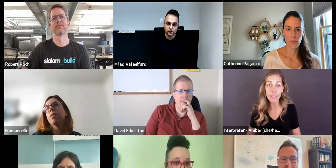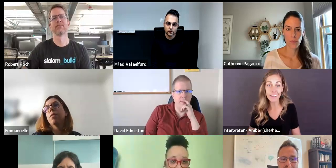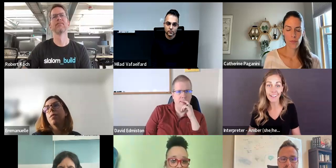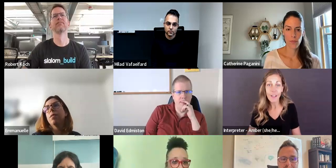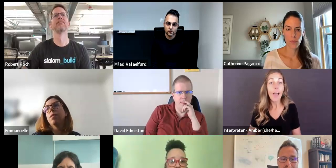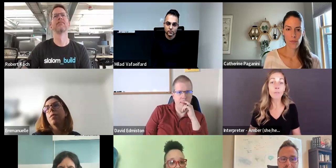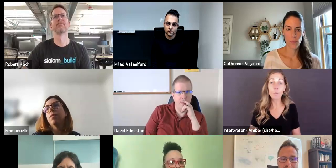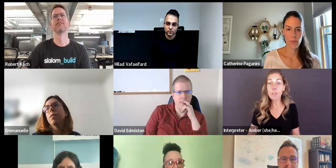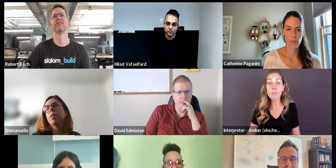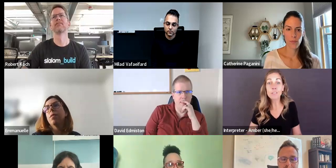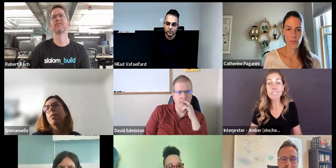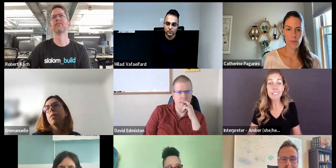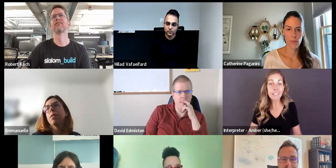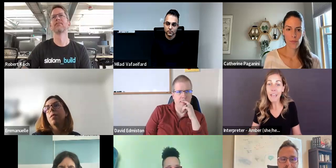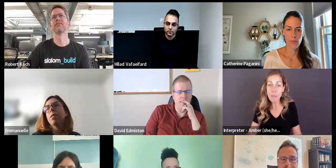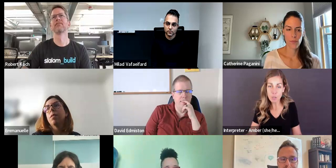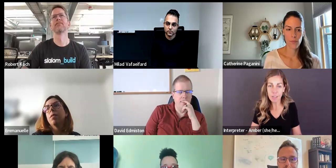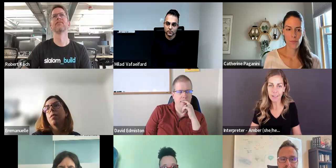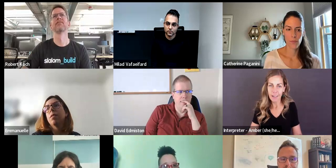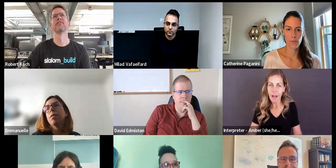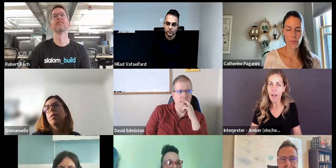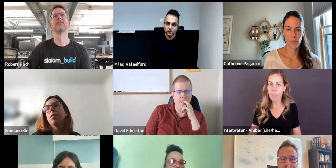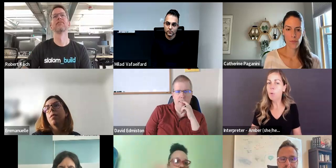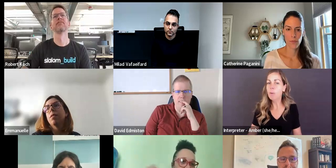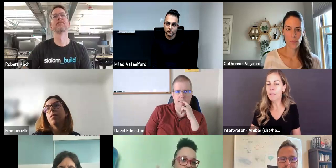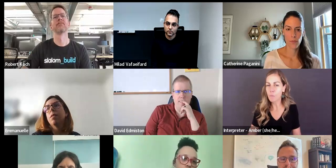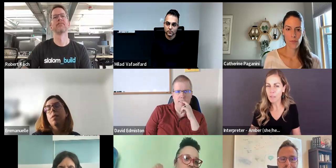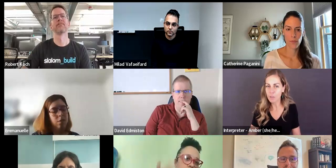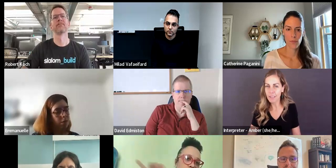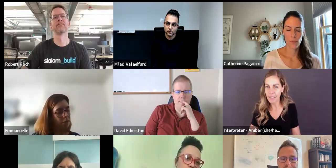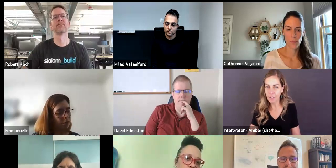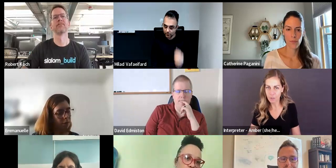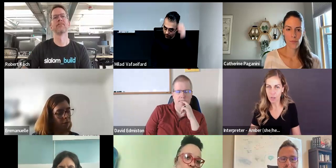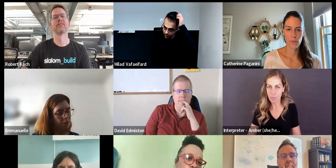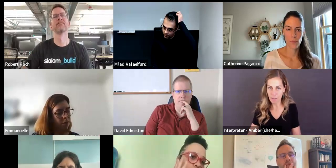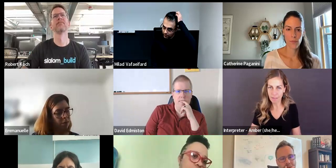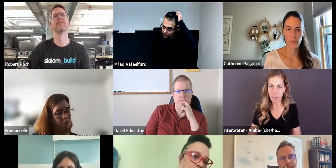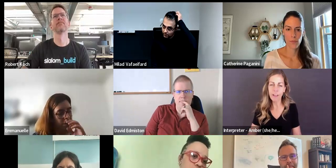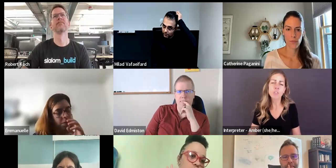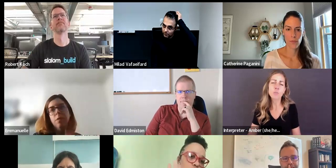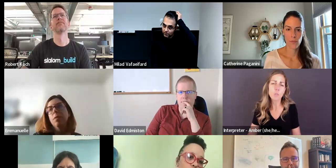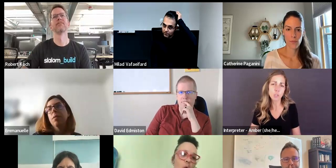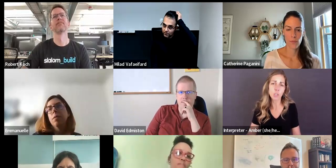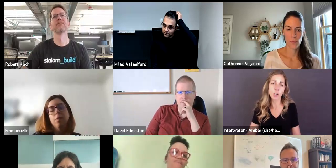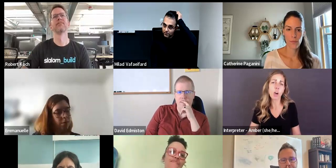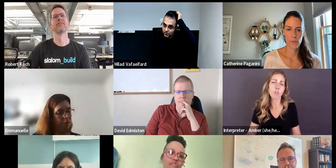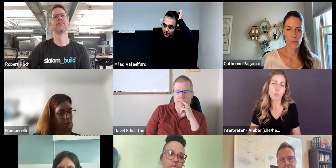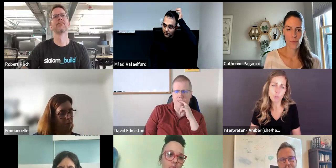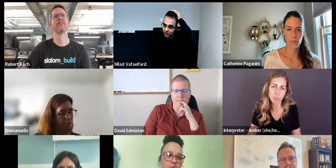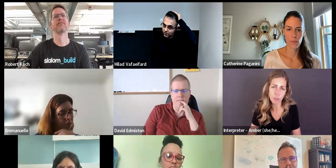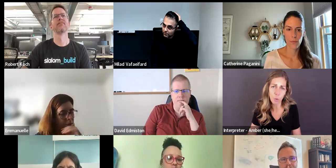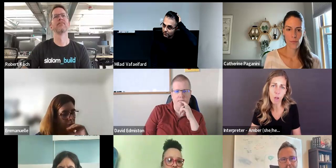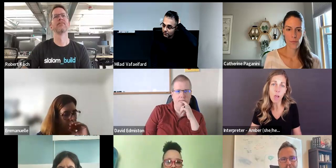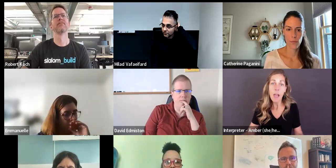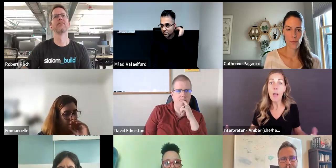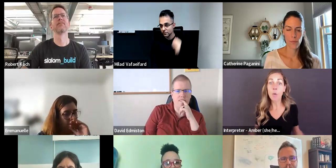all good. And we use the caption. I've put information in that document myself, but I do want your